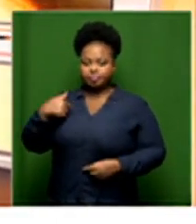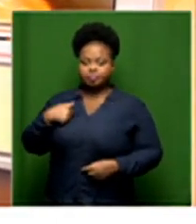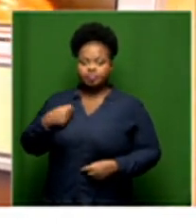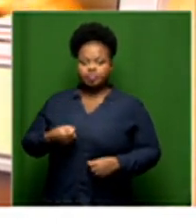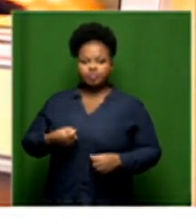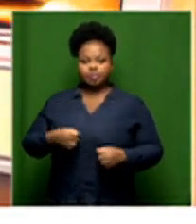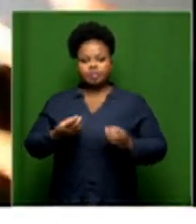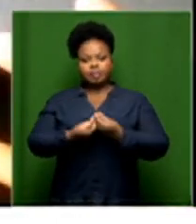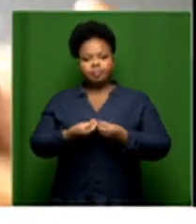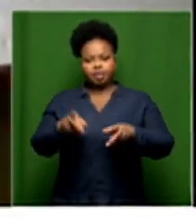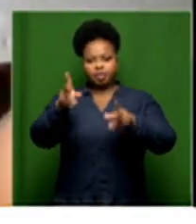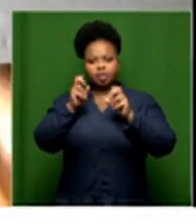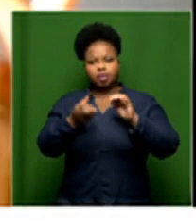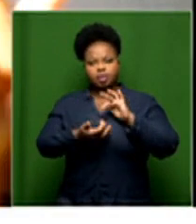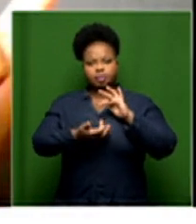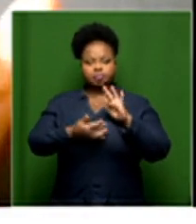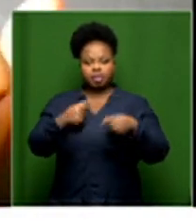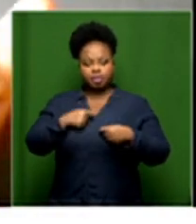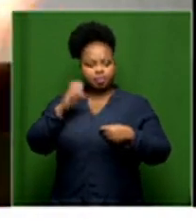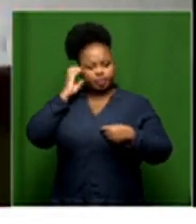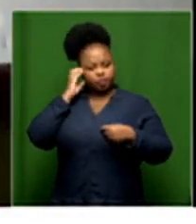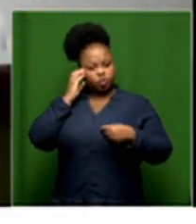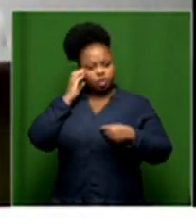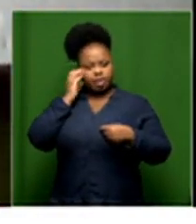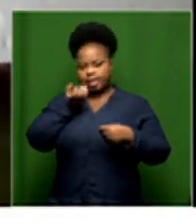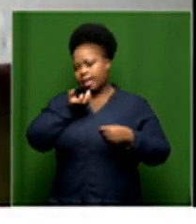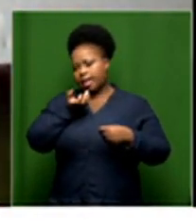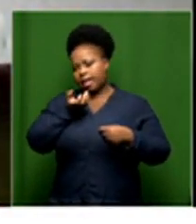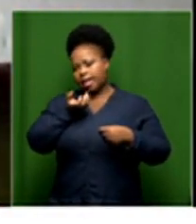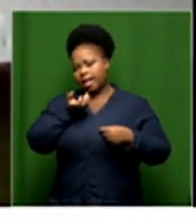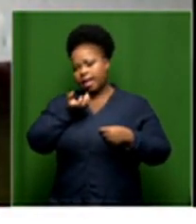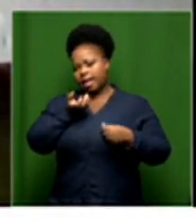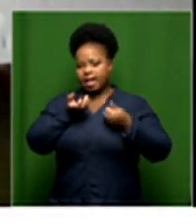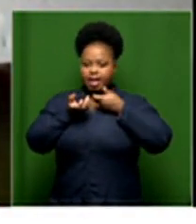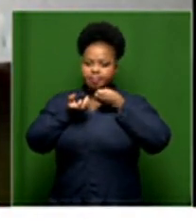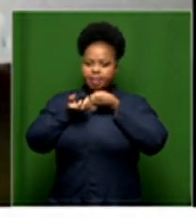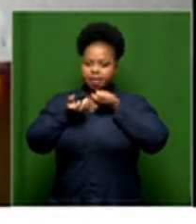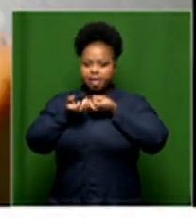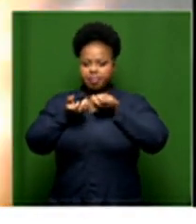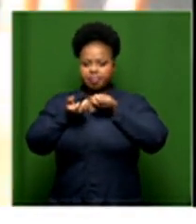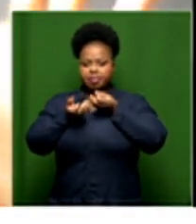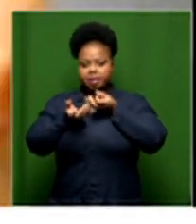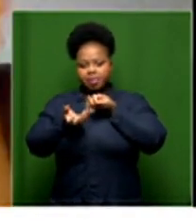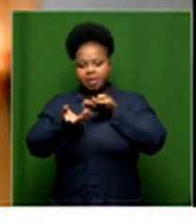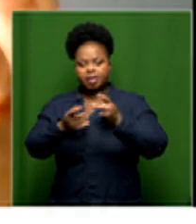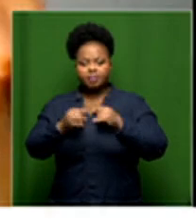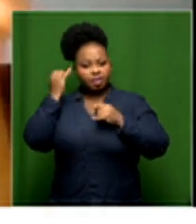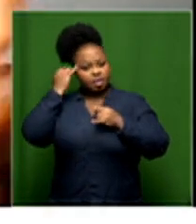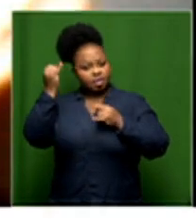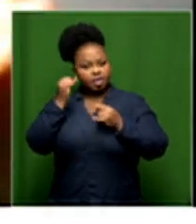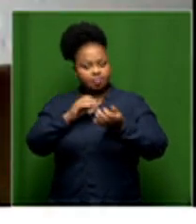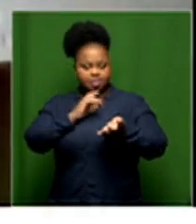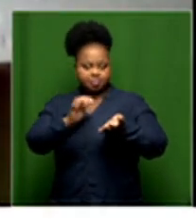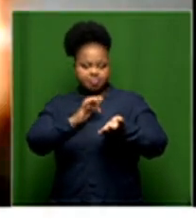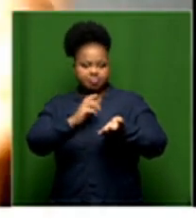get an inspiration of a song, I take my phone and I record the melody. And if I have an idea, I write on my pad, like, okay, this is